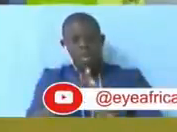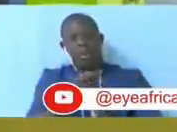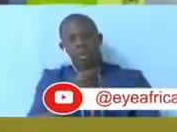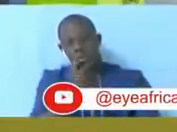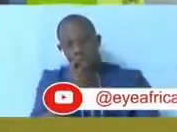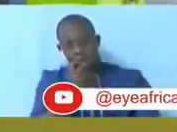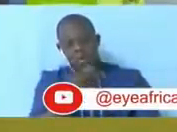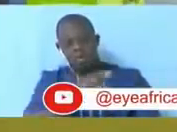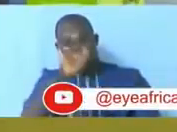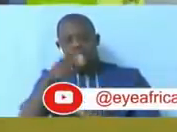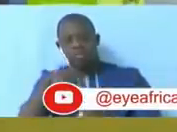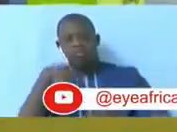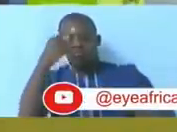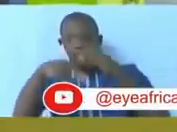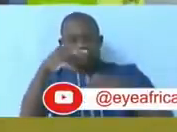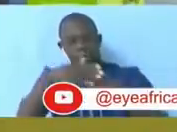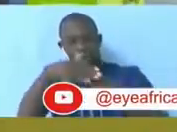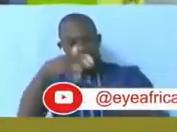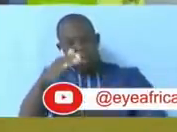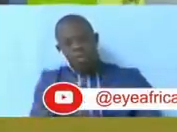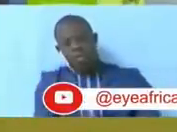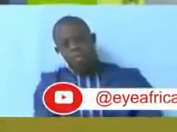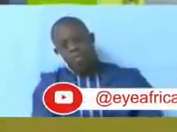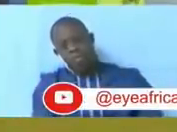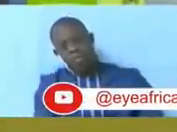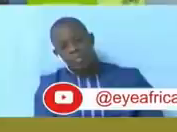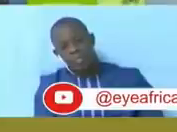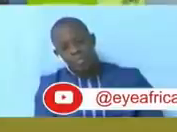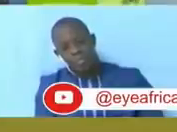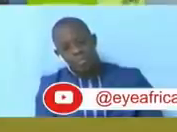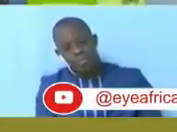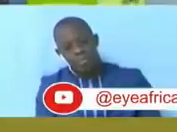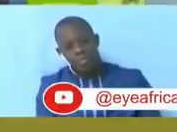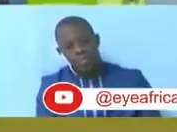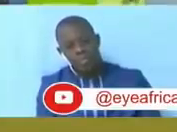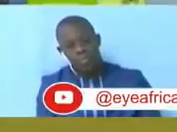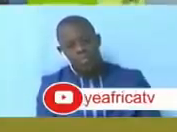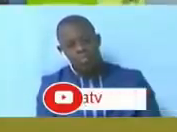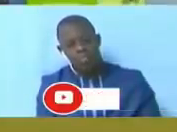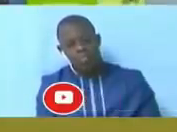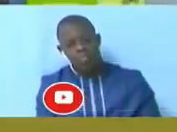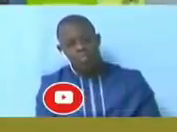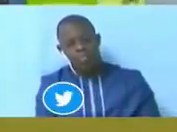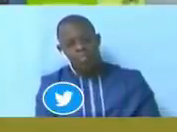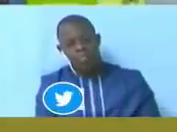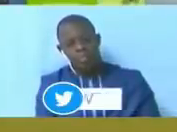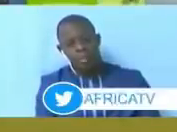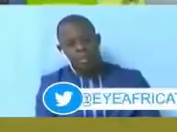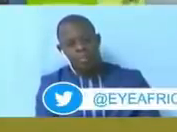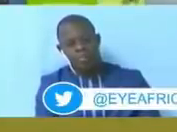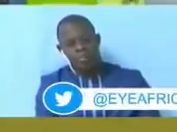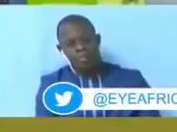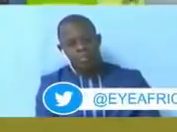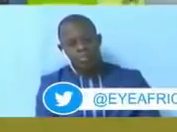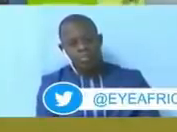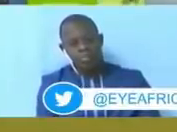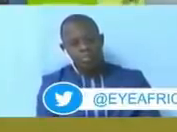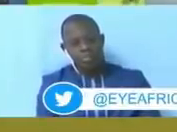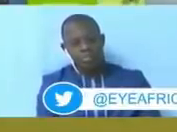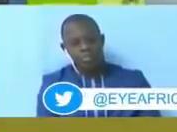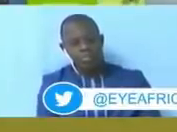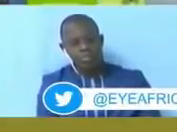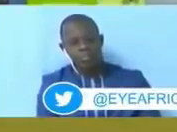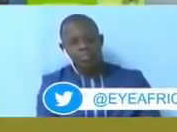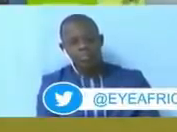molie yo between katapuru ate safan dabondi kito nyinkono bari bira balanta andol fanal na ta